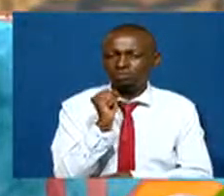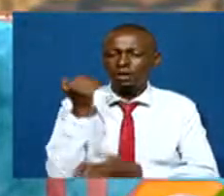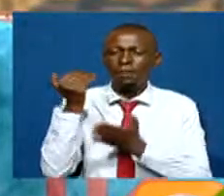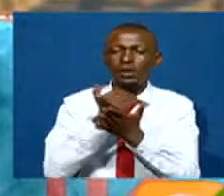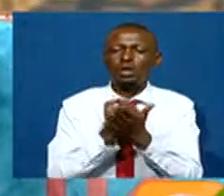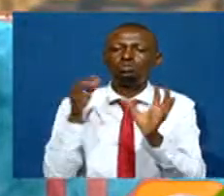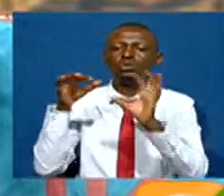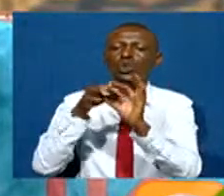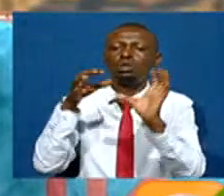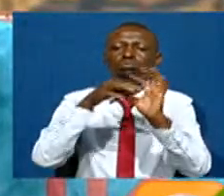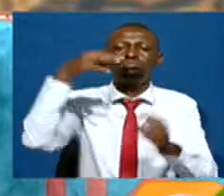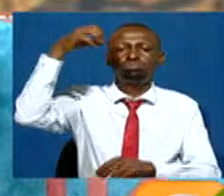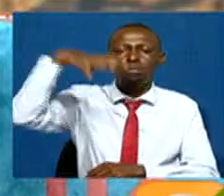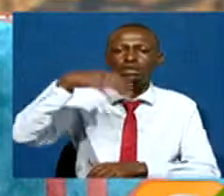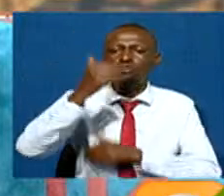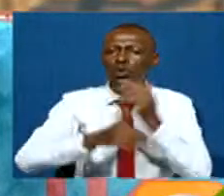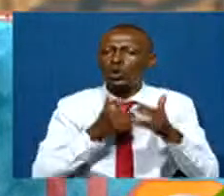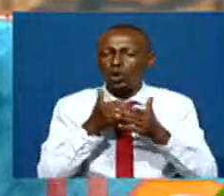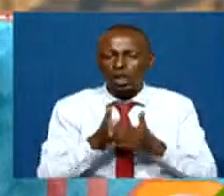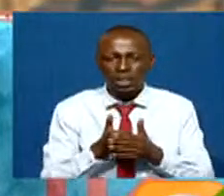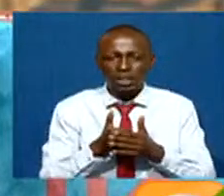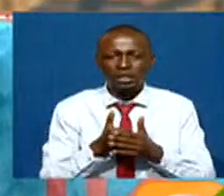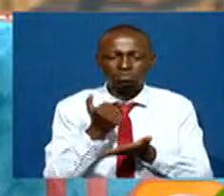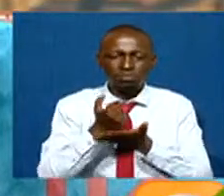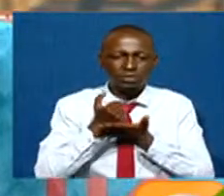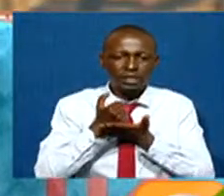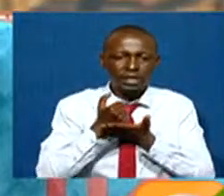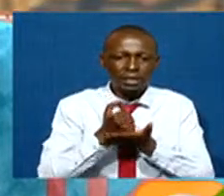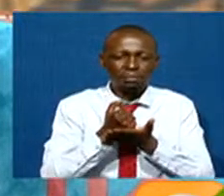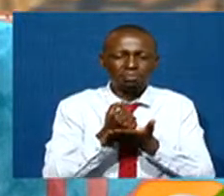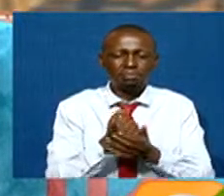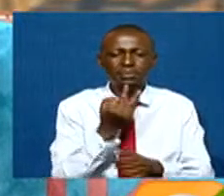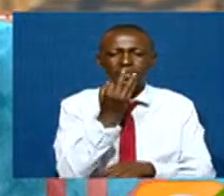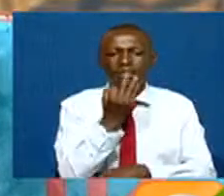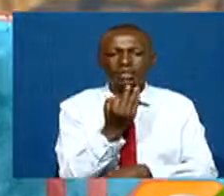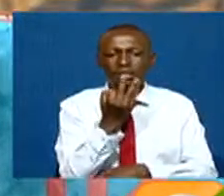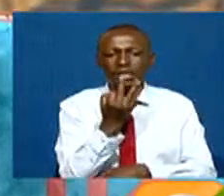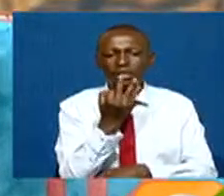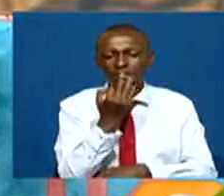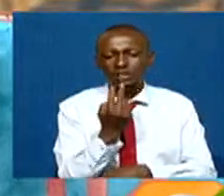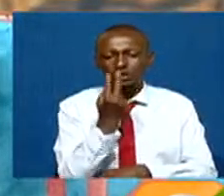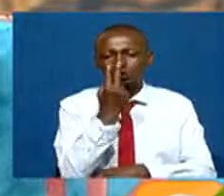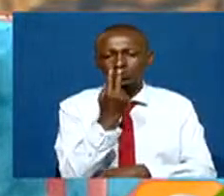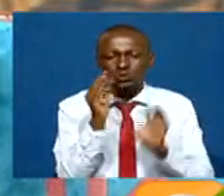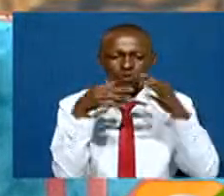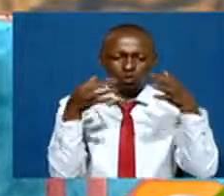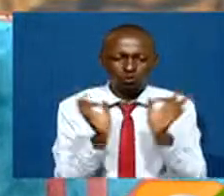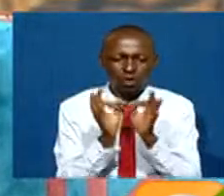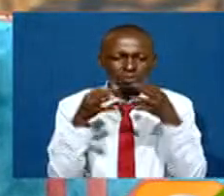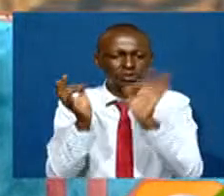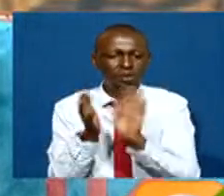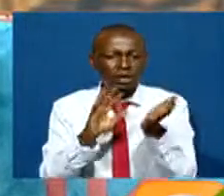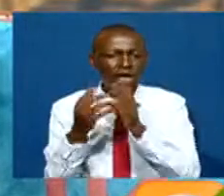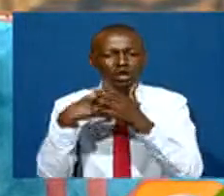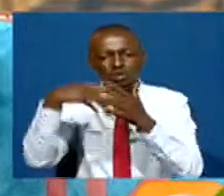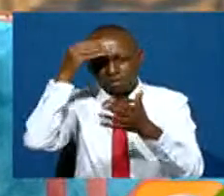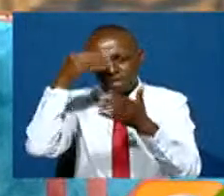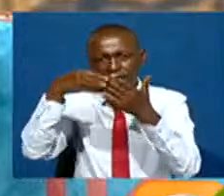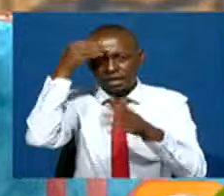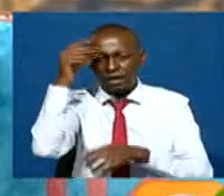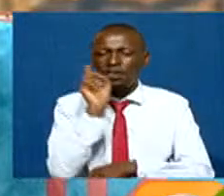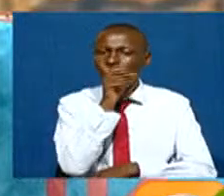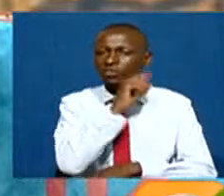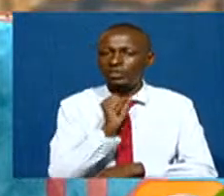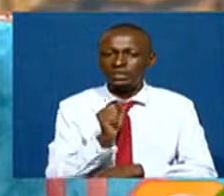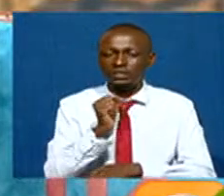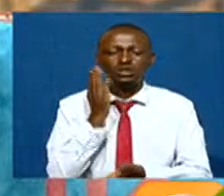programs, which are going to impact about 32 counties. The impact, I think, from the lessons we've learned, Jeff, it is really